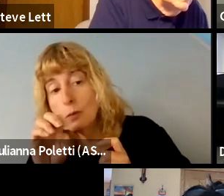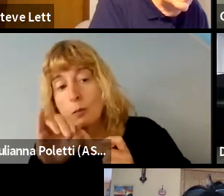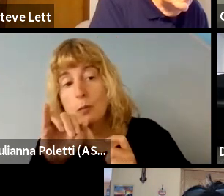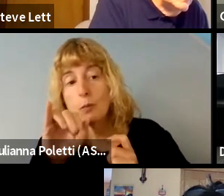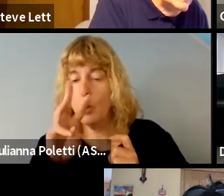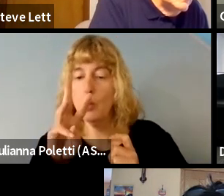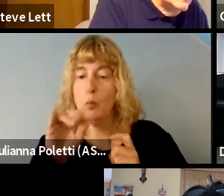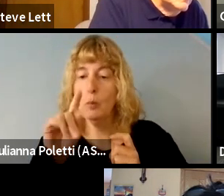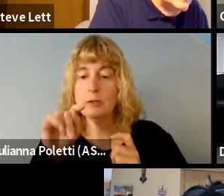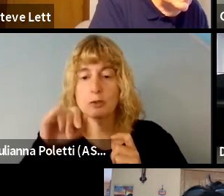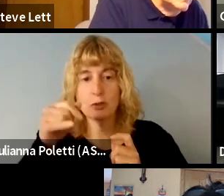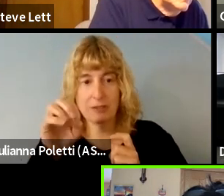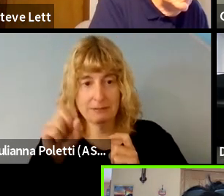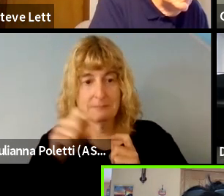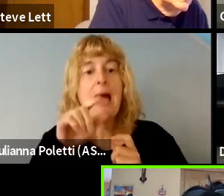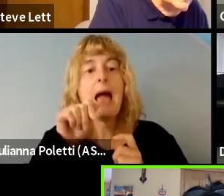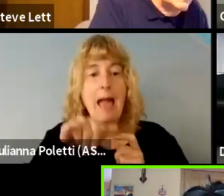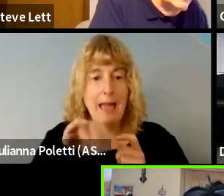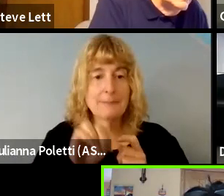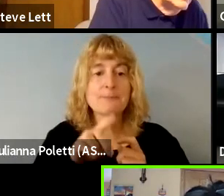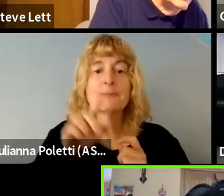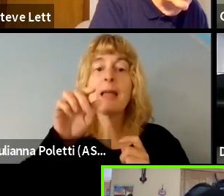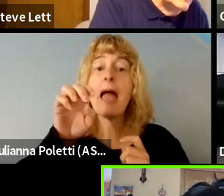Aaron Wagner. Aye.